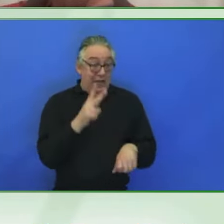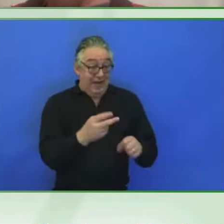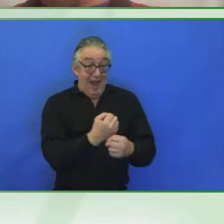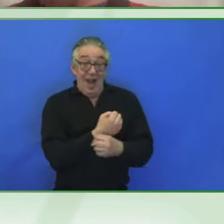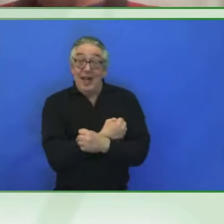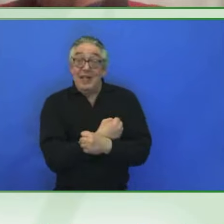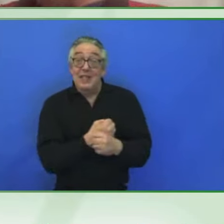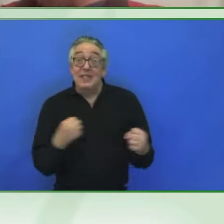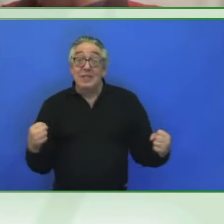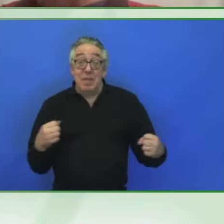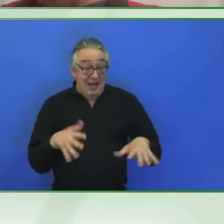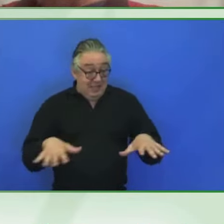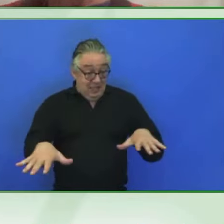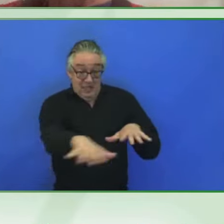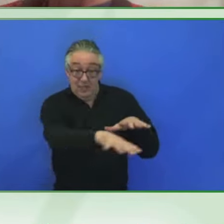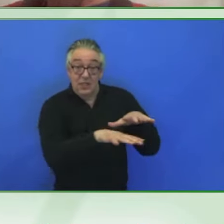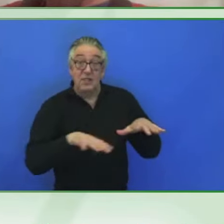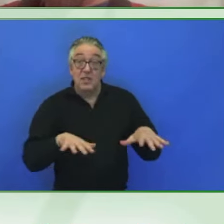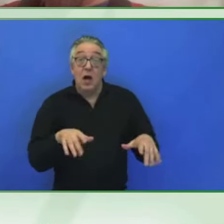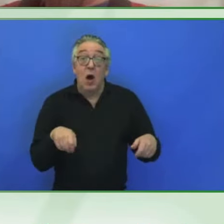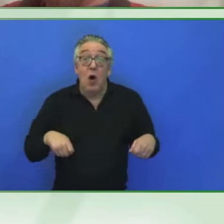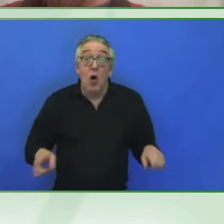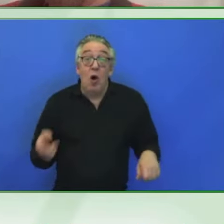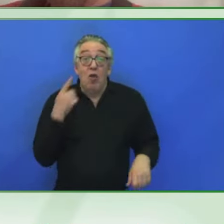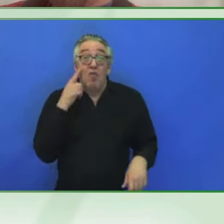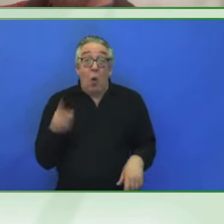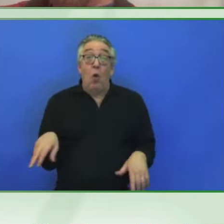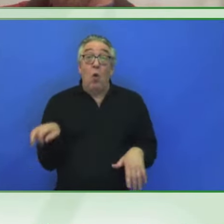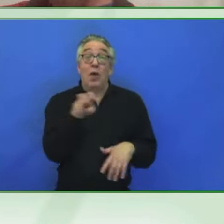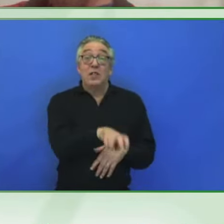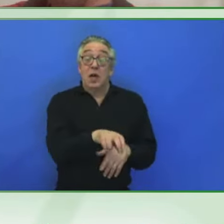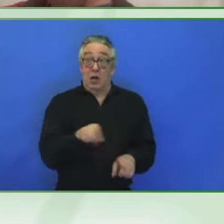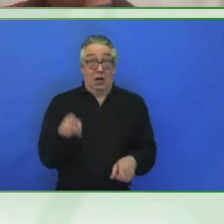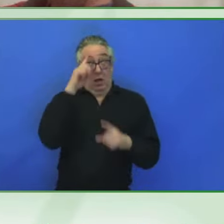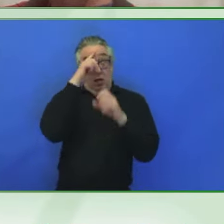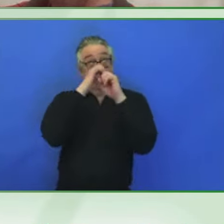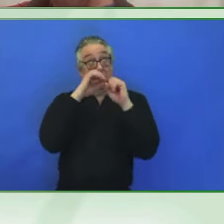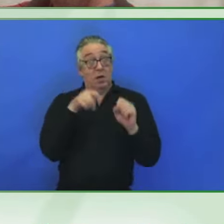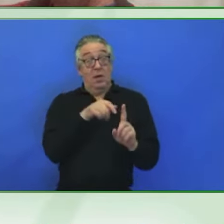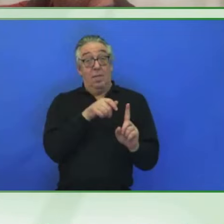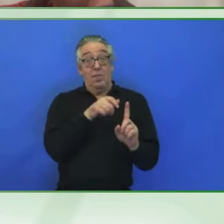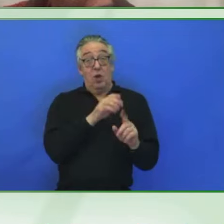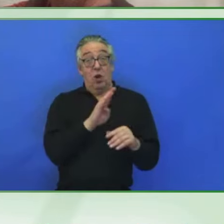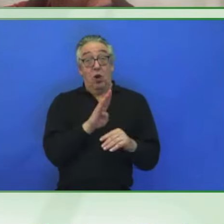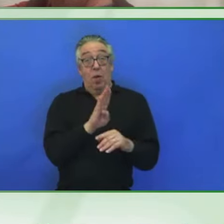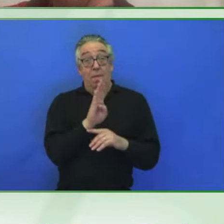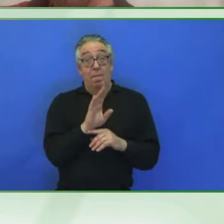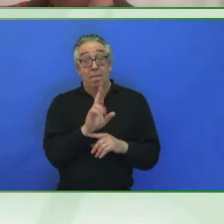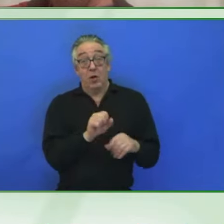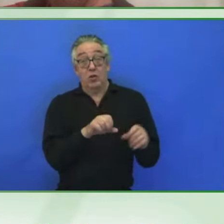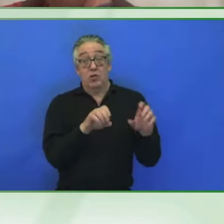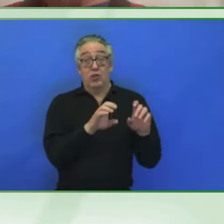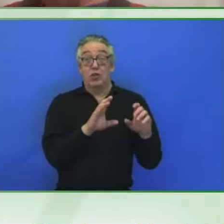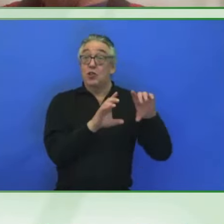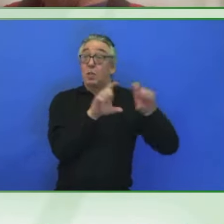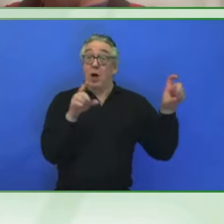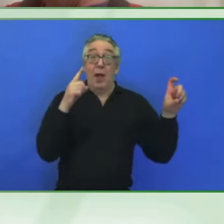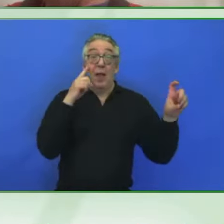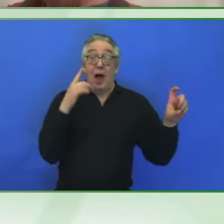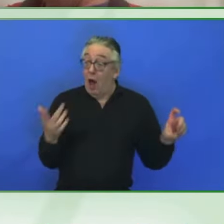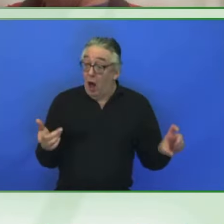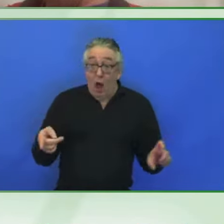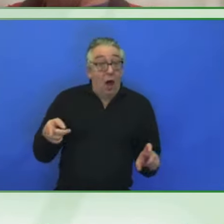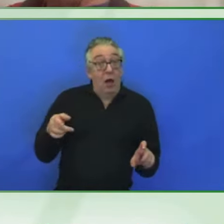and they think how many paying customers they could put in there. So we need to have it flexible. So there is the wheelchair space, but then there's